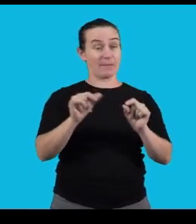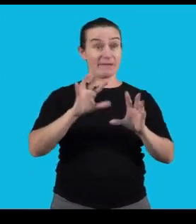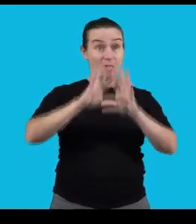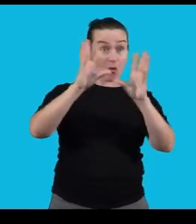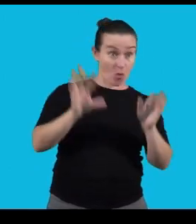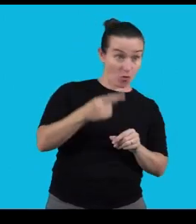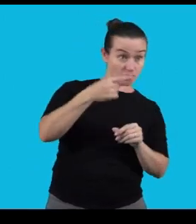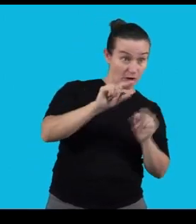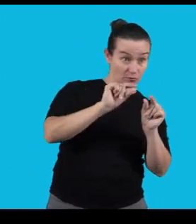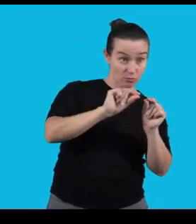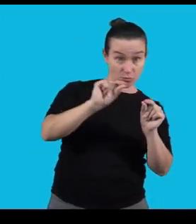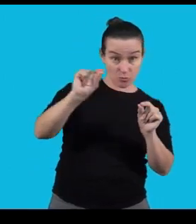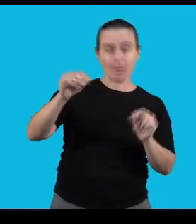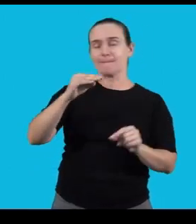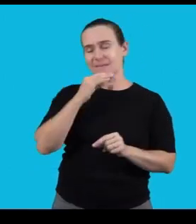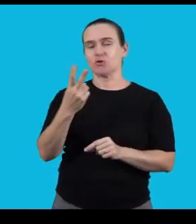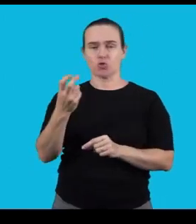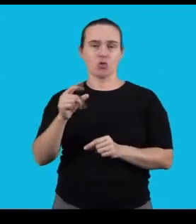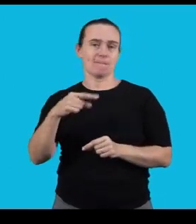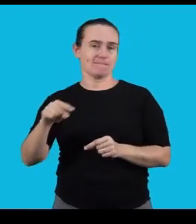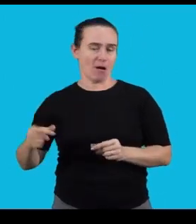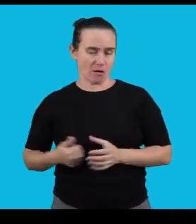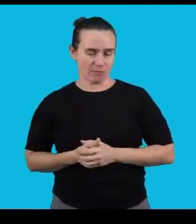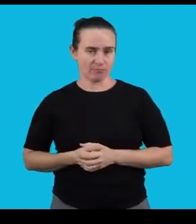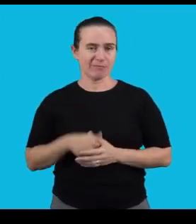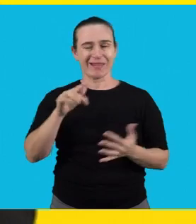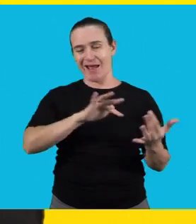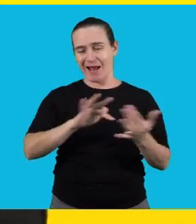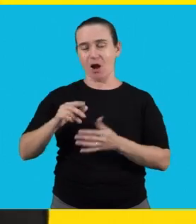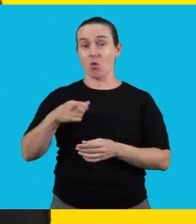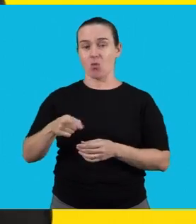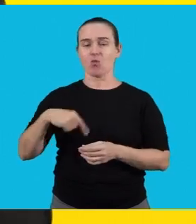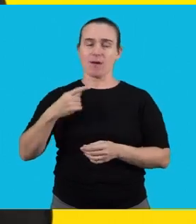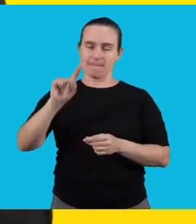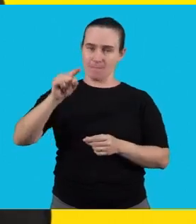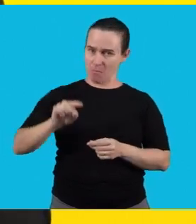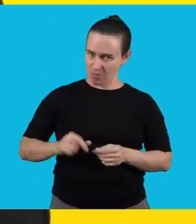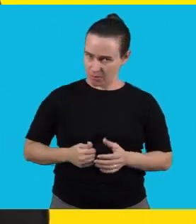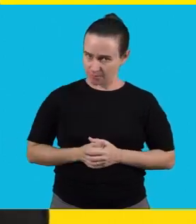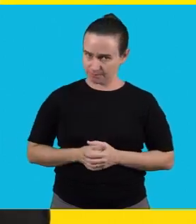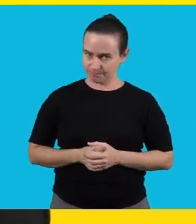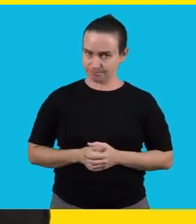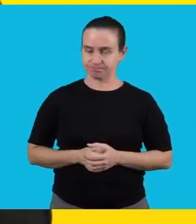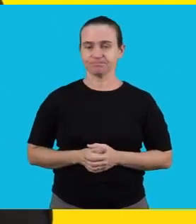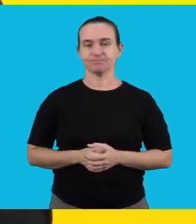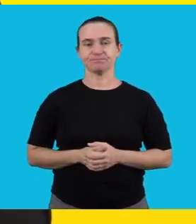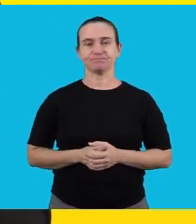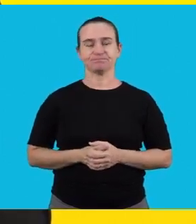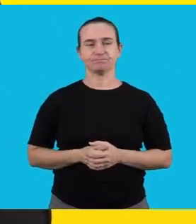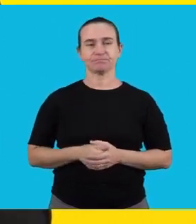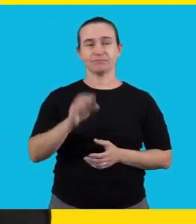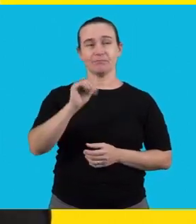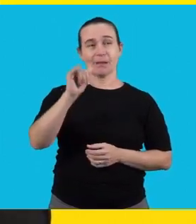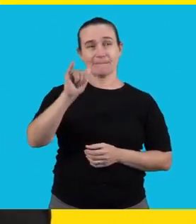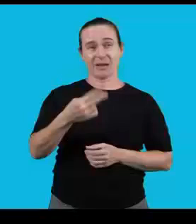mark. If all of them are correctly labeled, you get another mark. This is how the graphs are marked. To